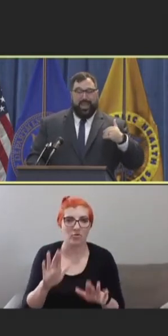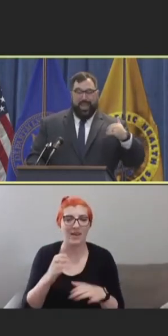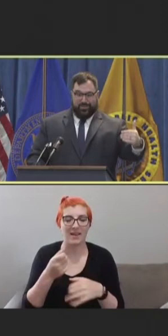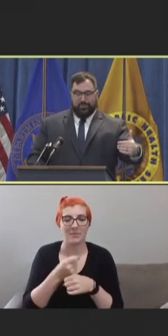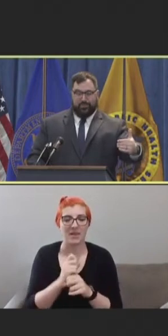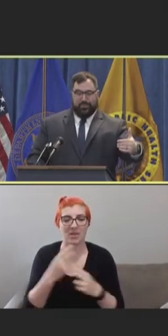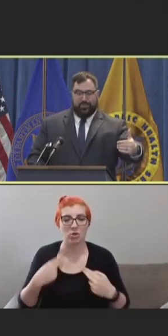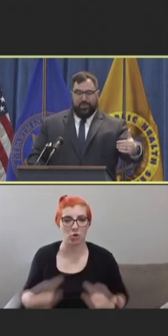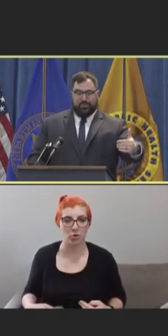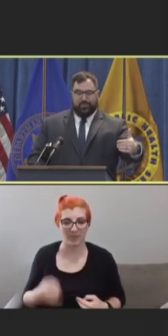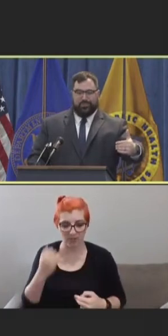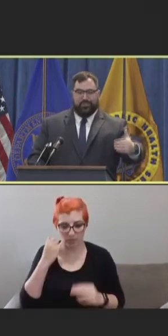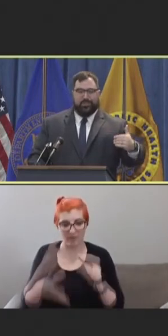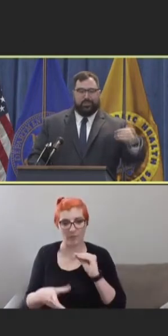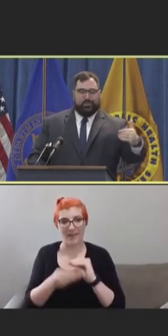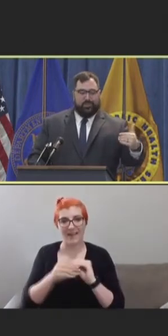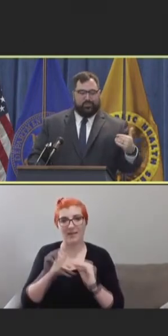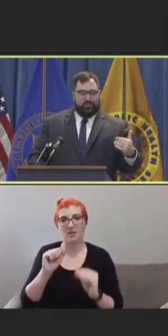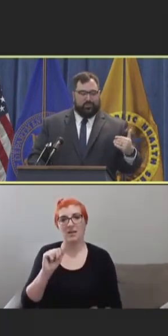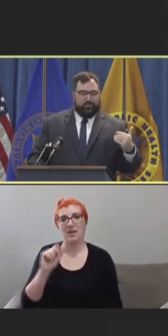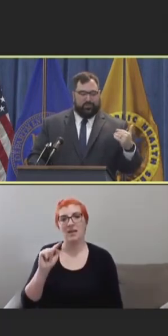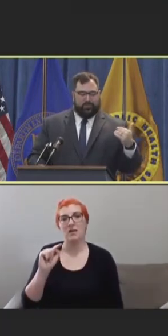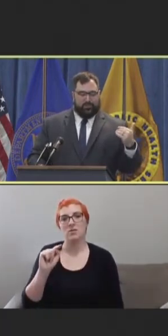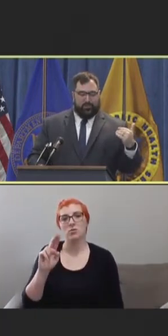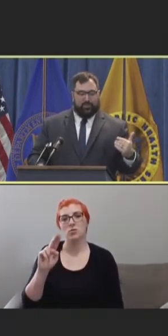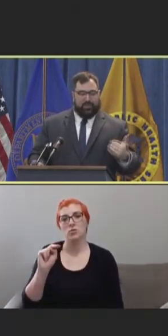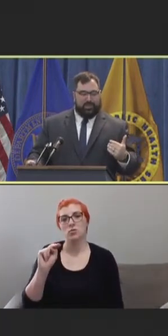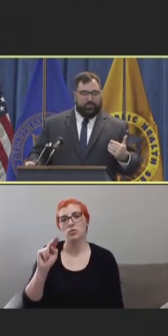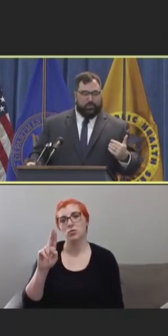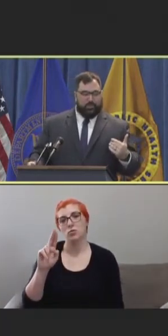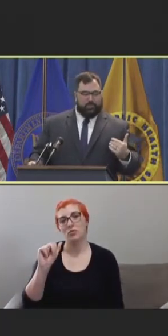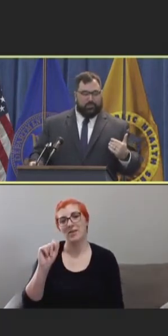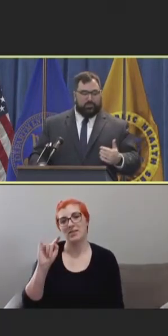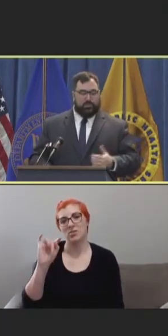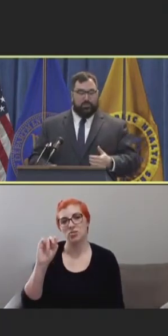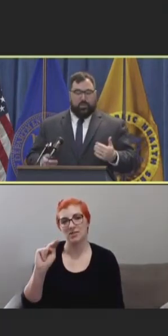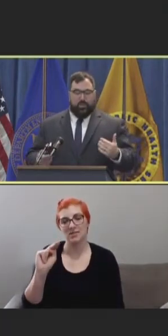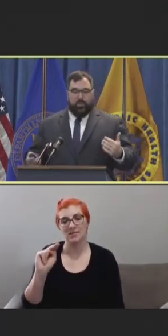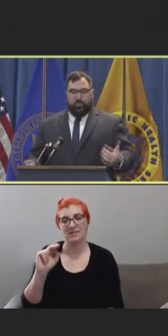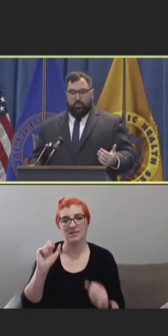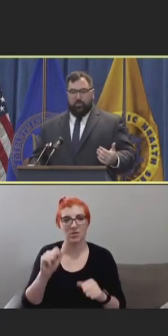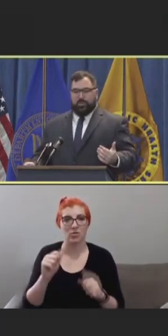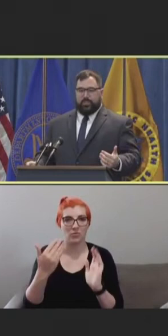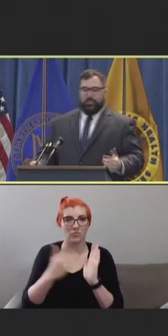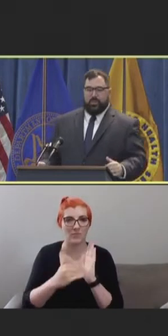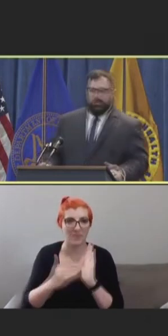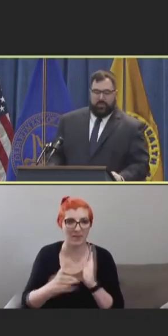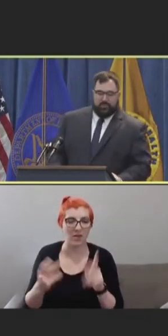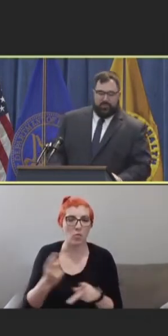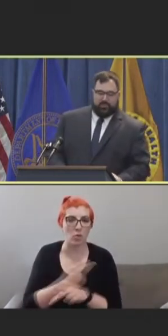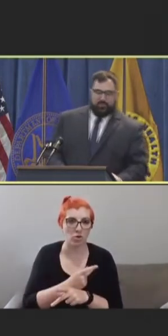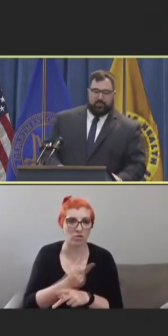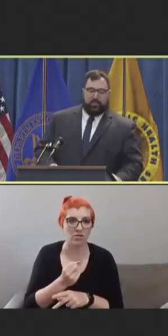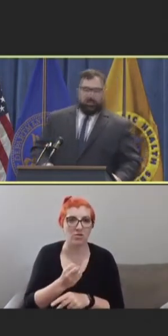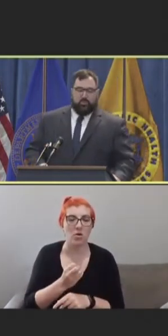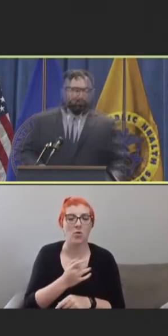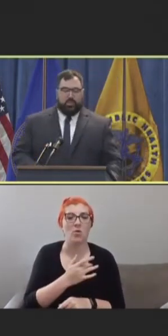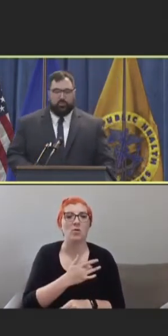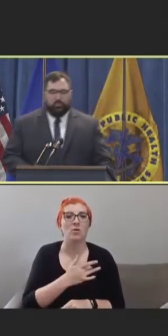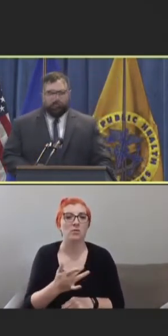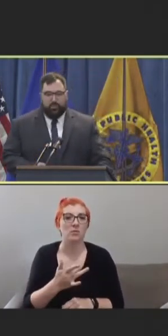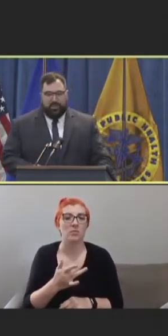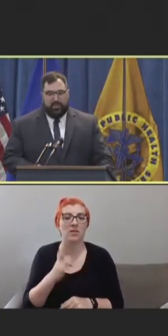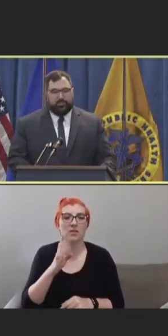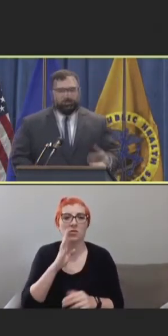you added those attenuations, it was able to replicate even worse. And so a normal attenuated virus vaccine will be